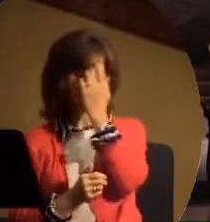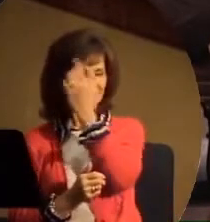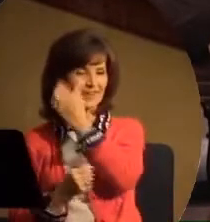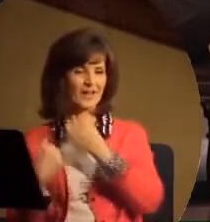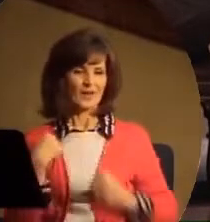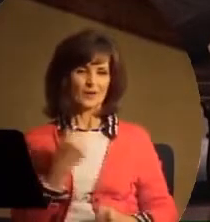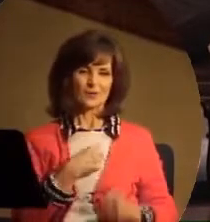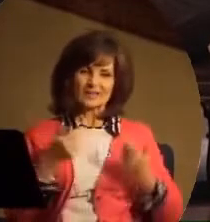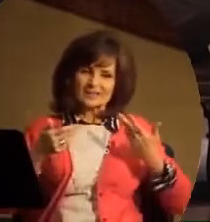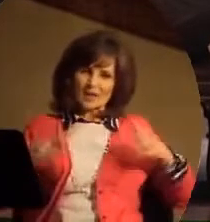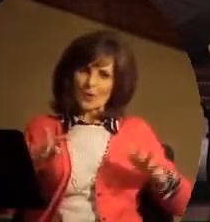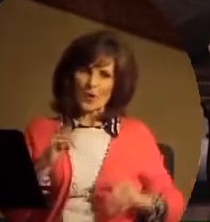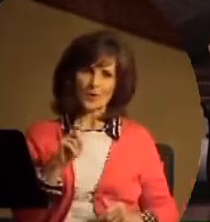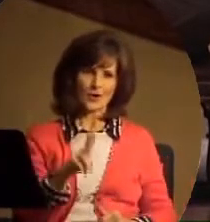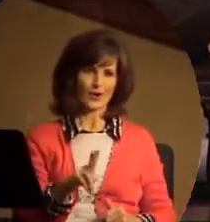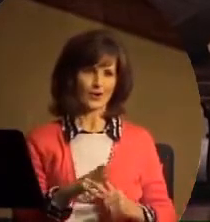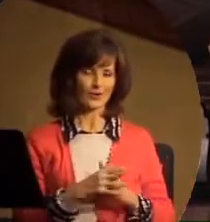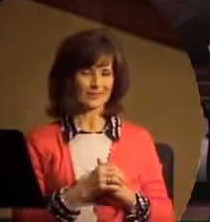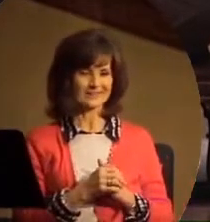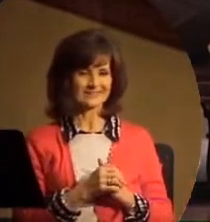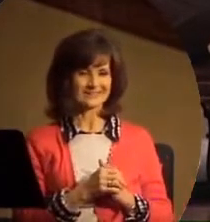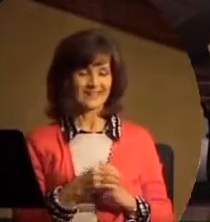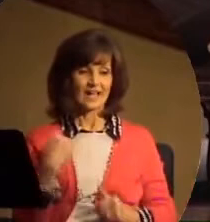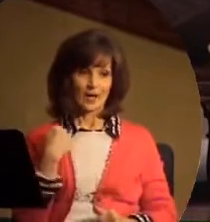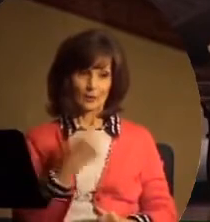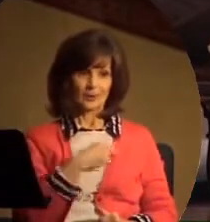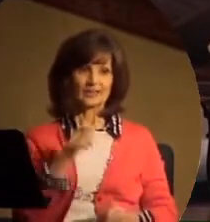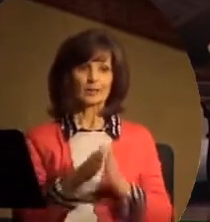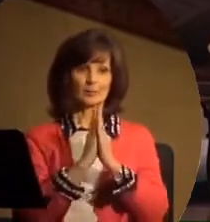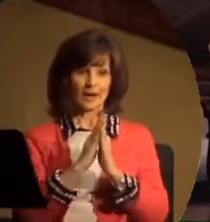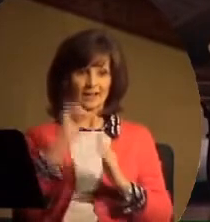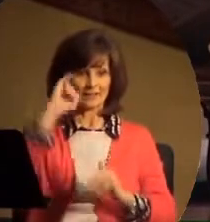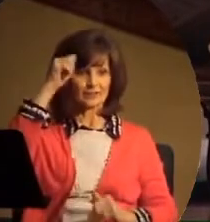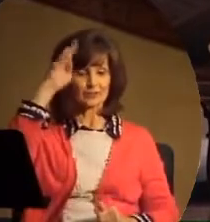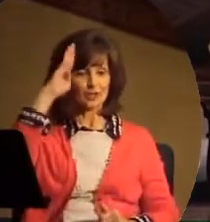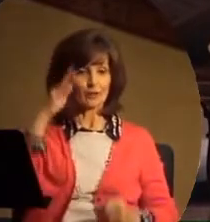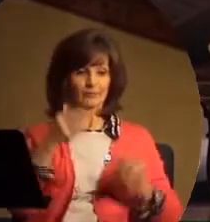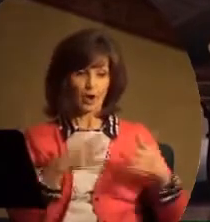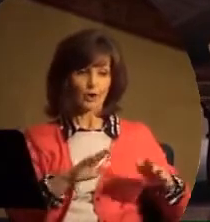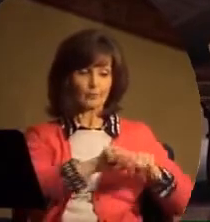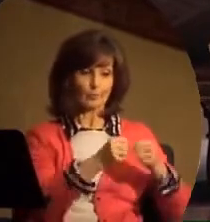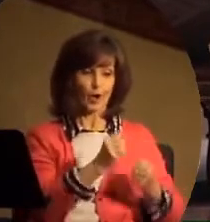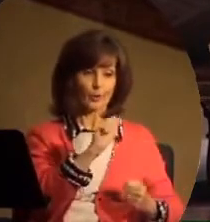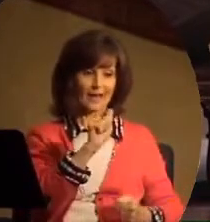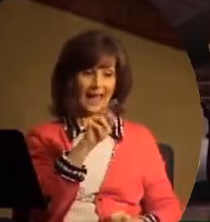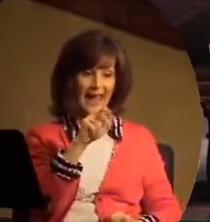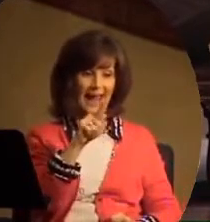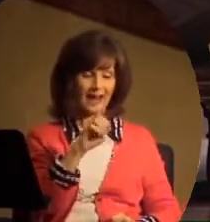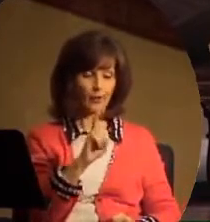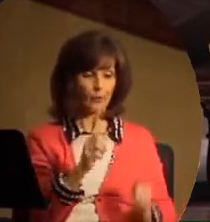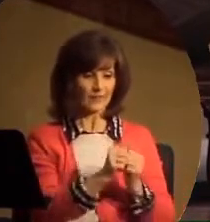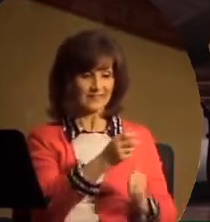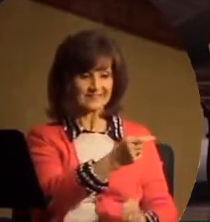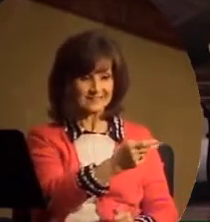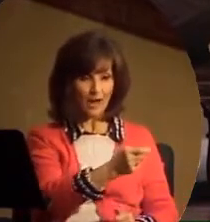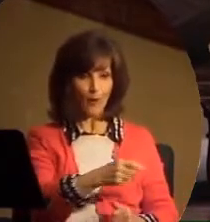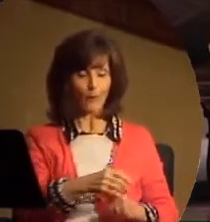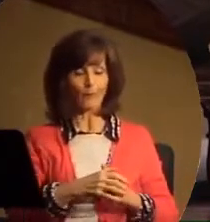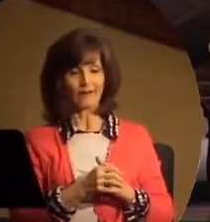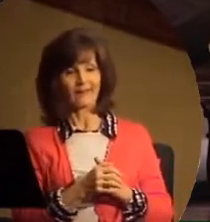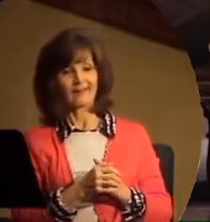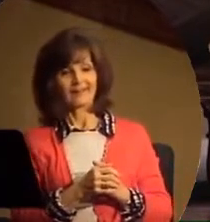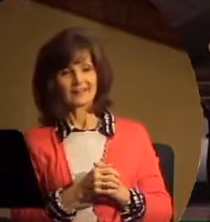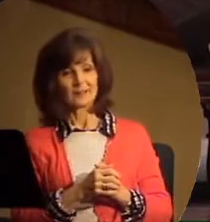We don't want her. We better pray for him. Bless his heart. He's done broke his ankle. His dog done broke his ankle.